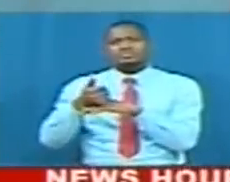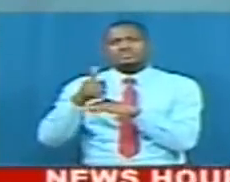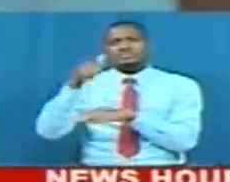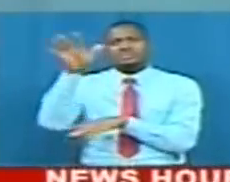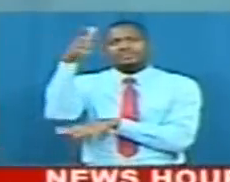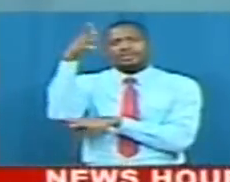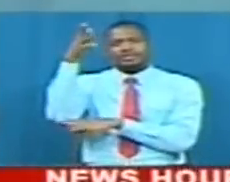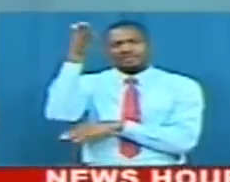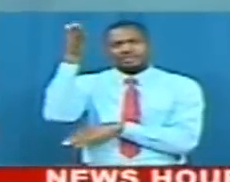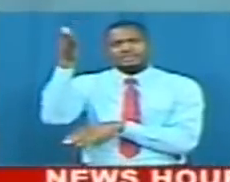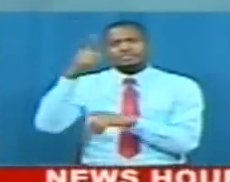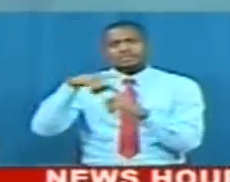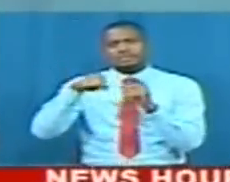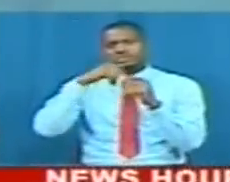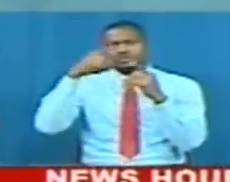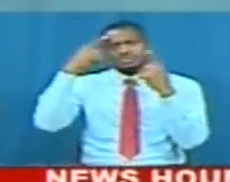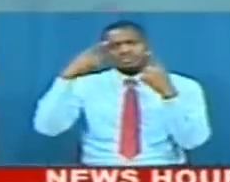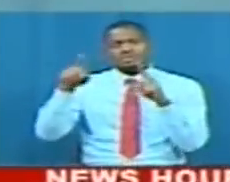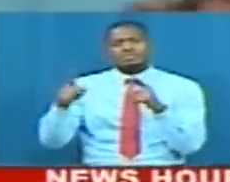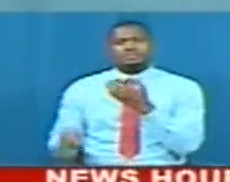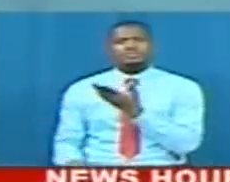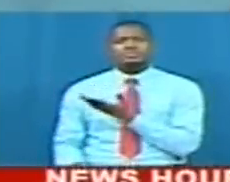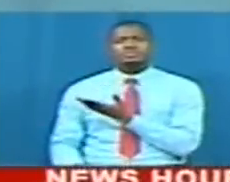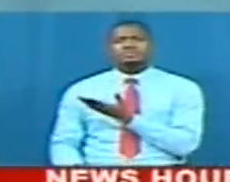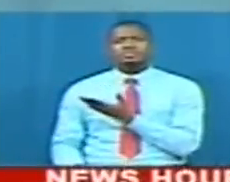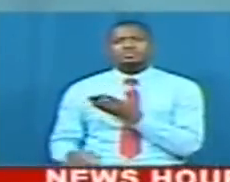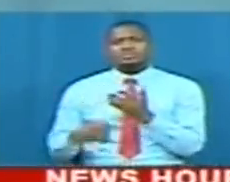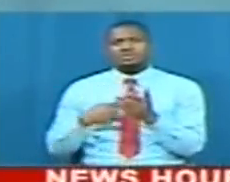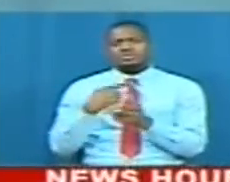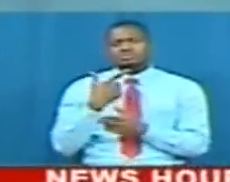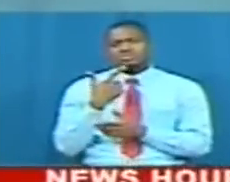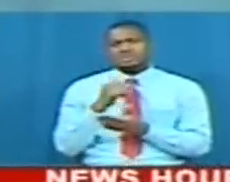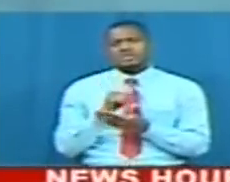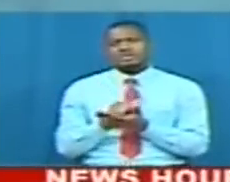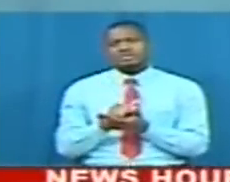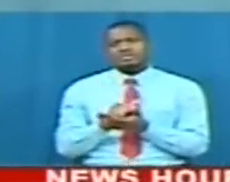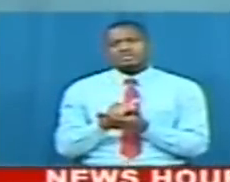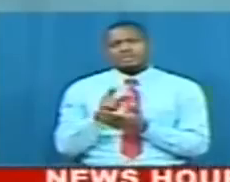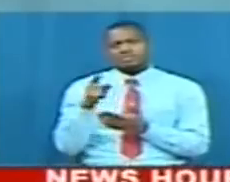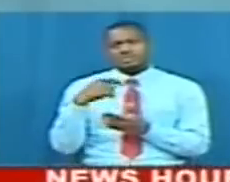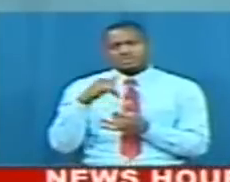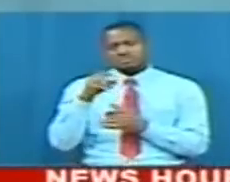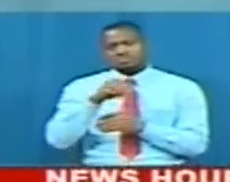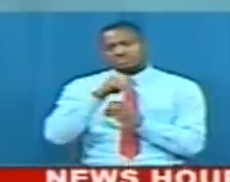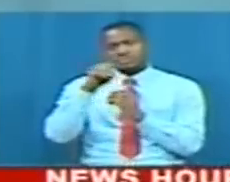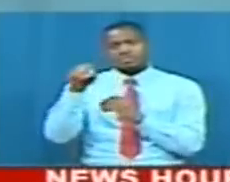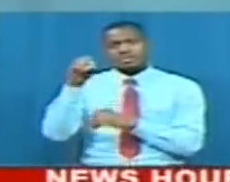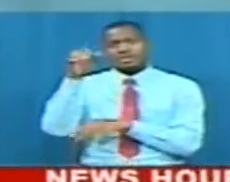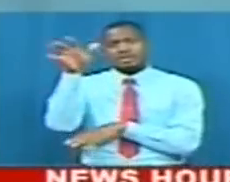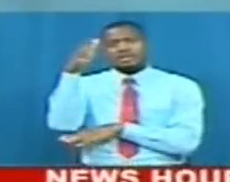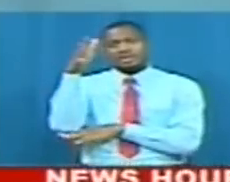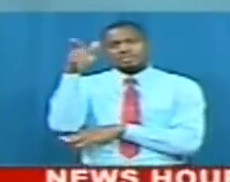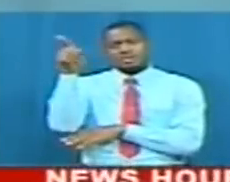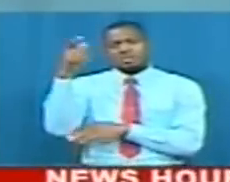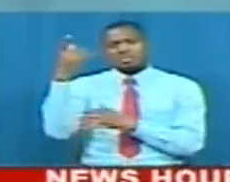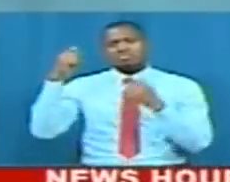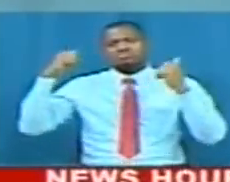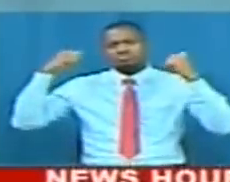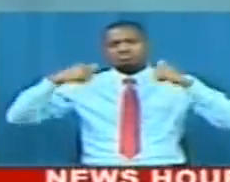We put the flag there, but we didn't know what he wanted to do. So I would say that he was thinking of putting